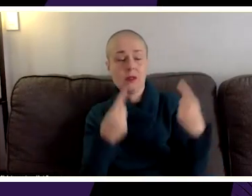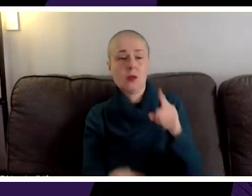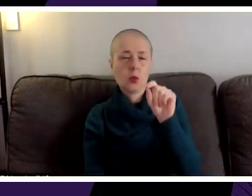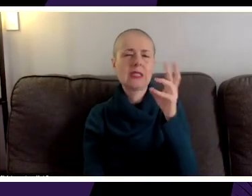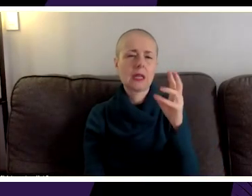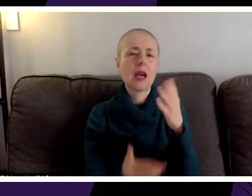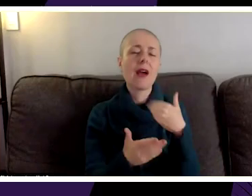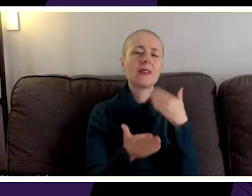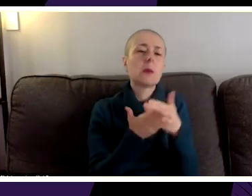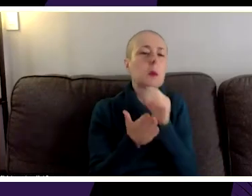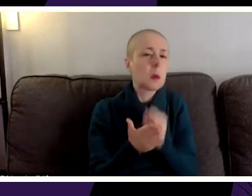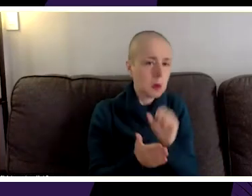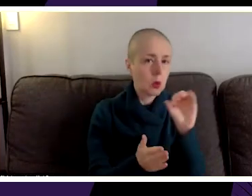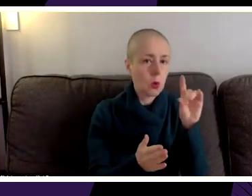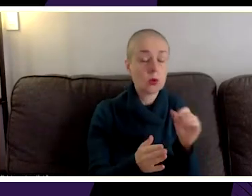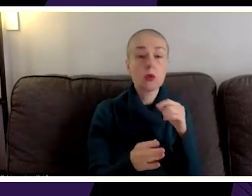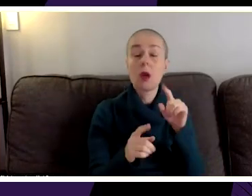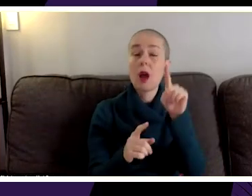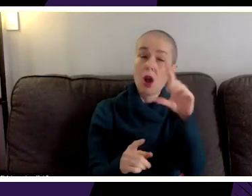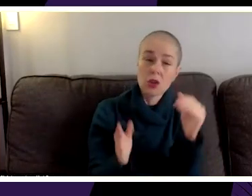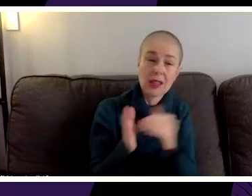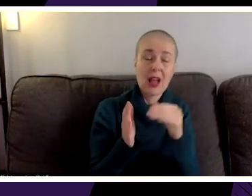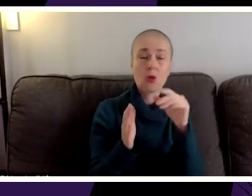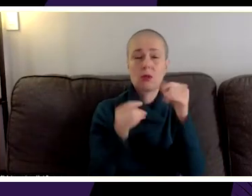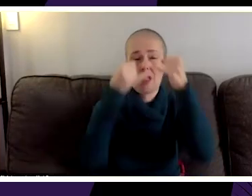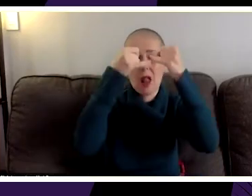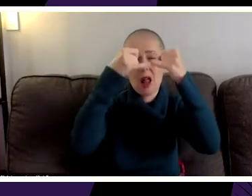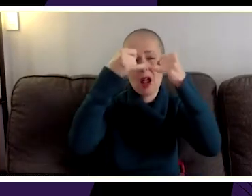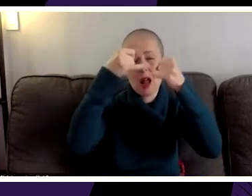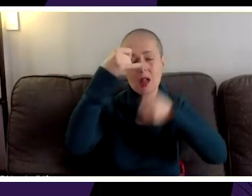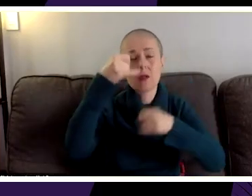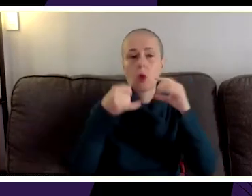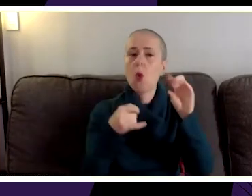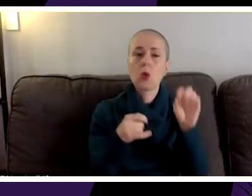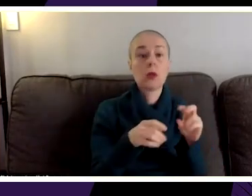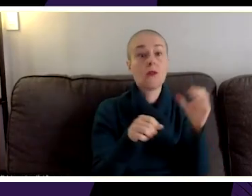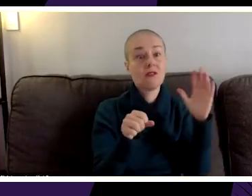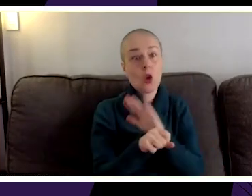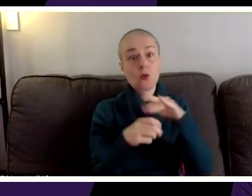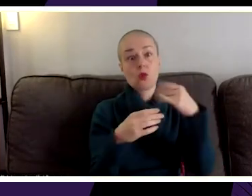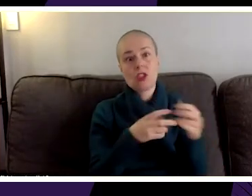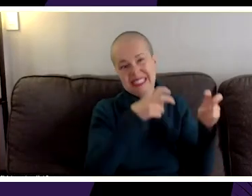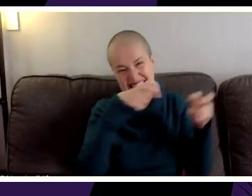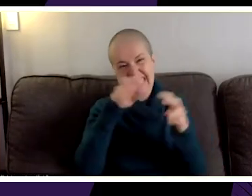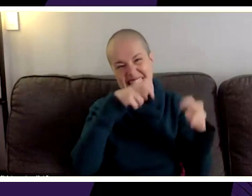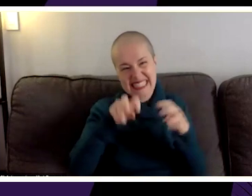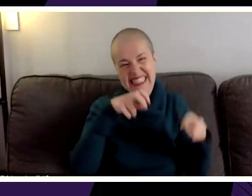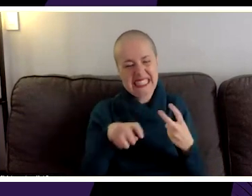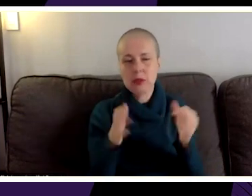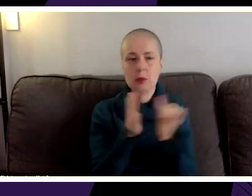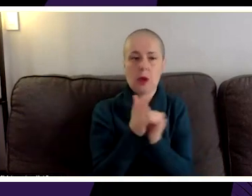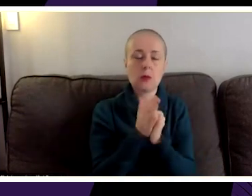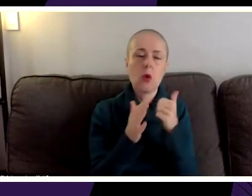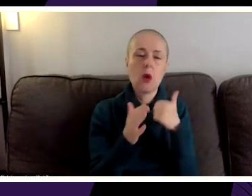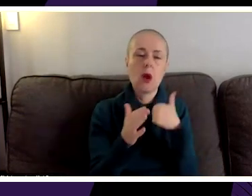There's 100,000 lines of code, so it's not possible to migrate the whole project within this 200-hour time